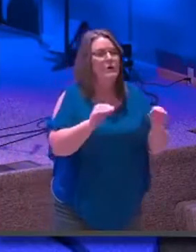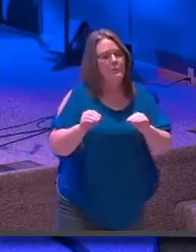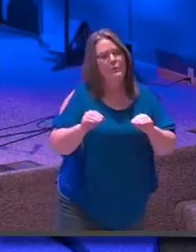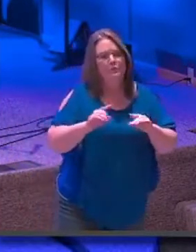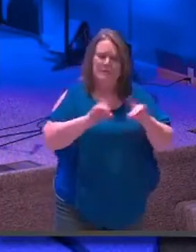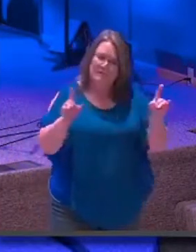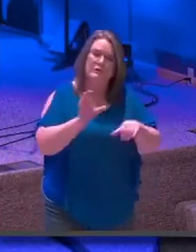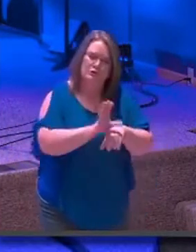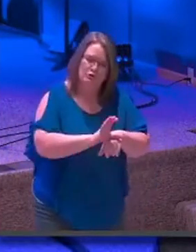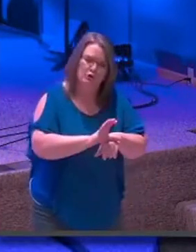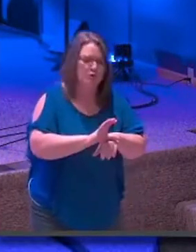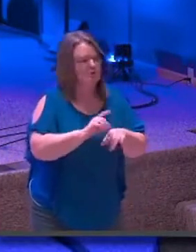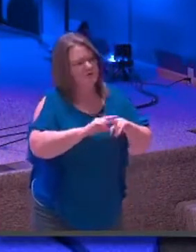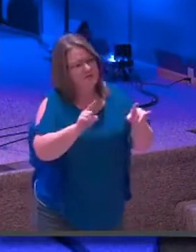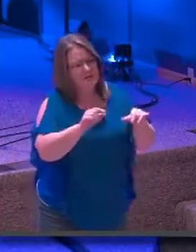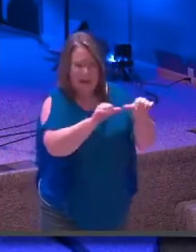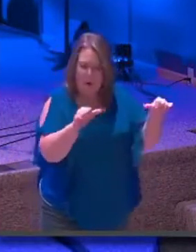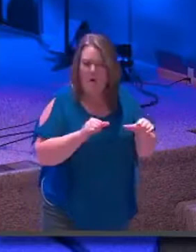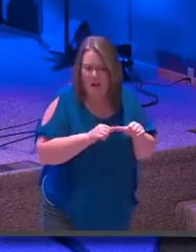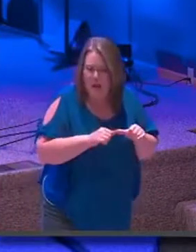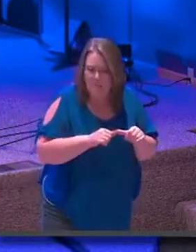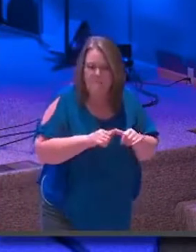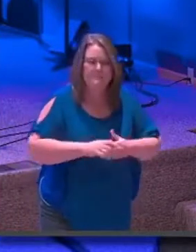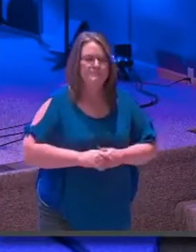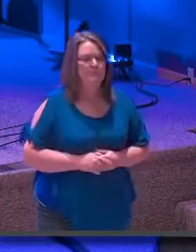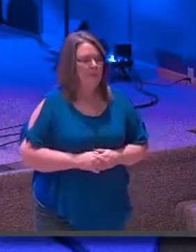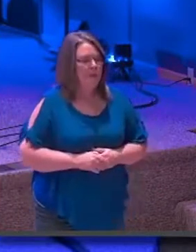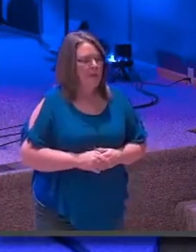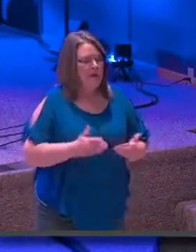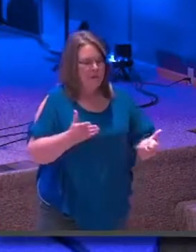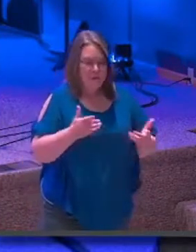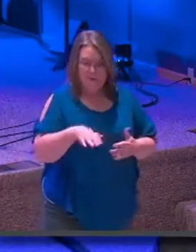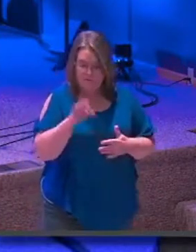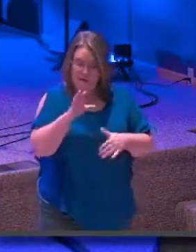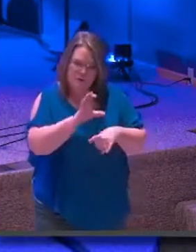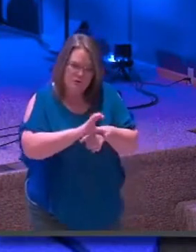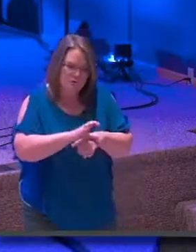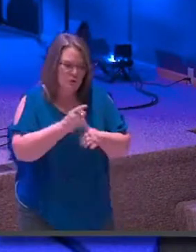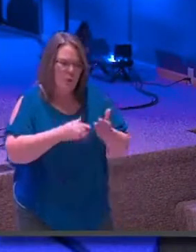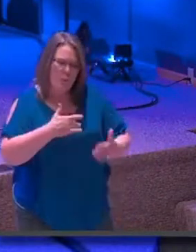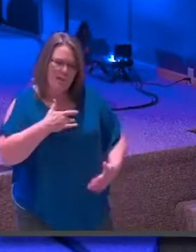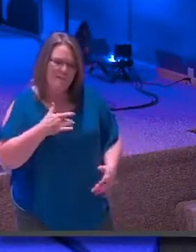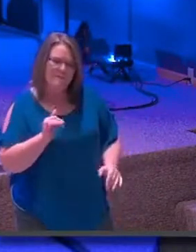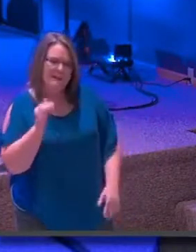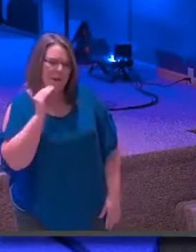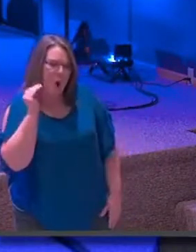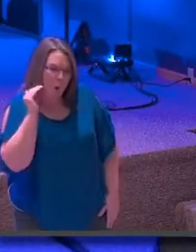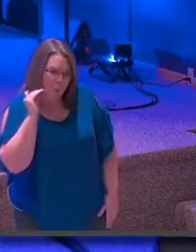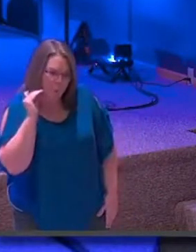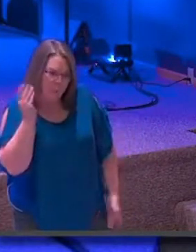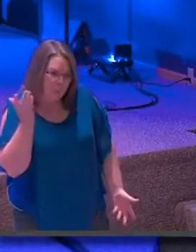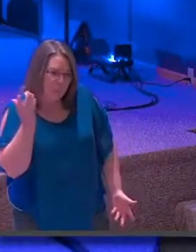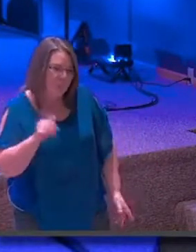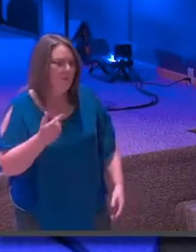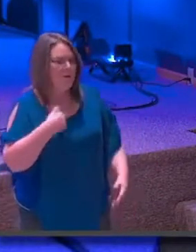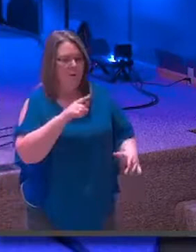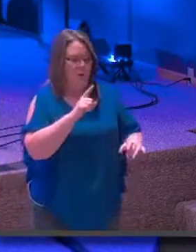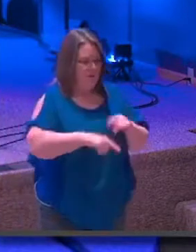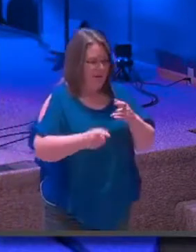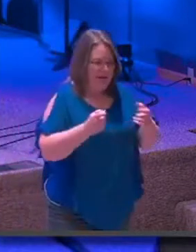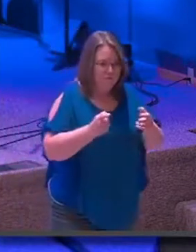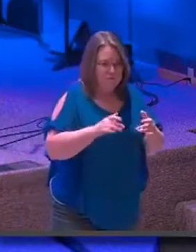you move to a different area. We'll stick with that one. And you just kind of want to find a church. What feels like home? Well, we can't control what feels